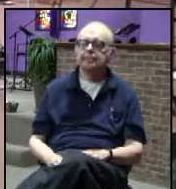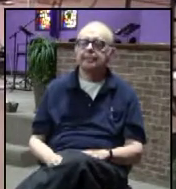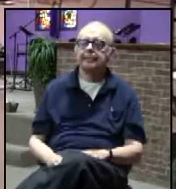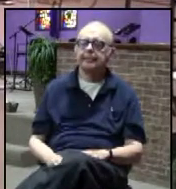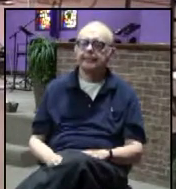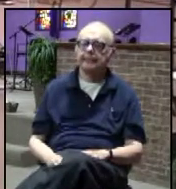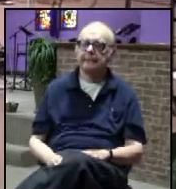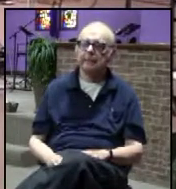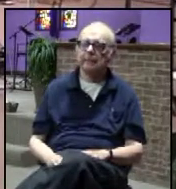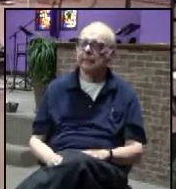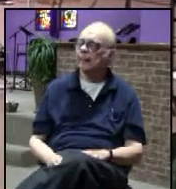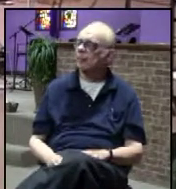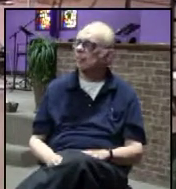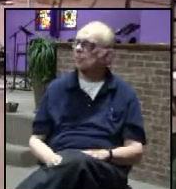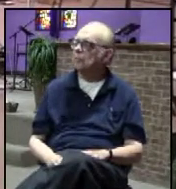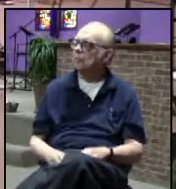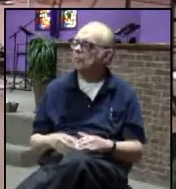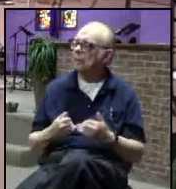let's play a game.